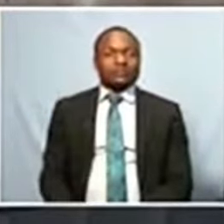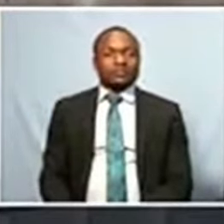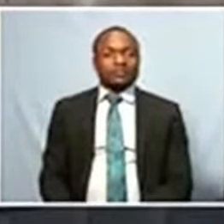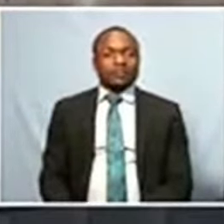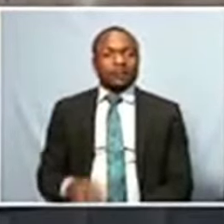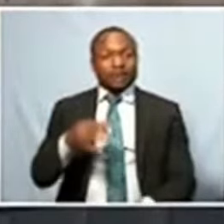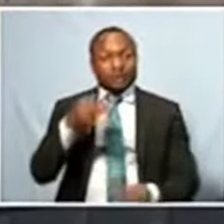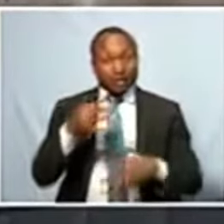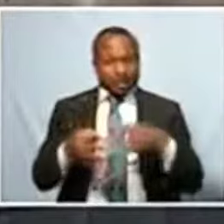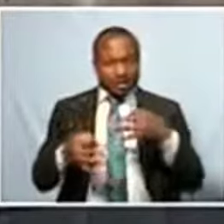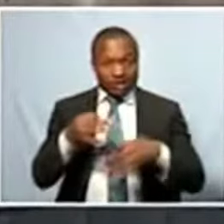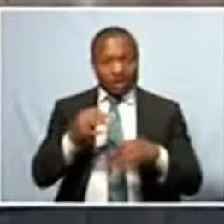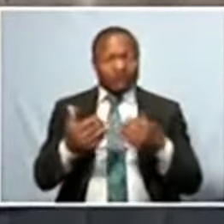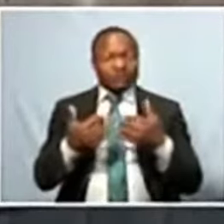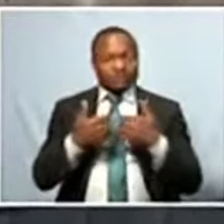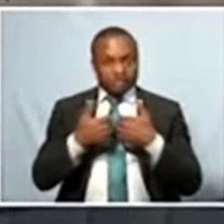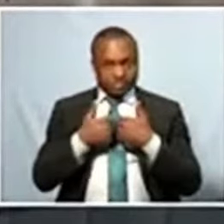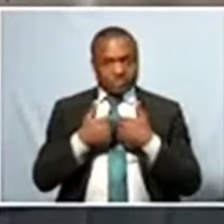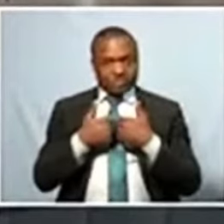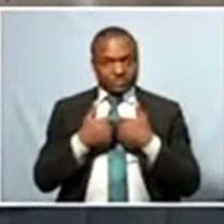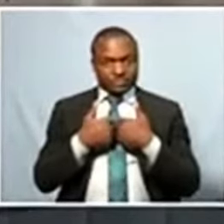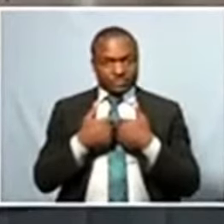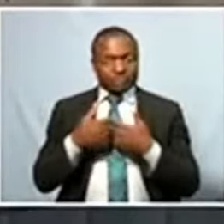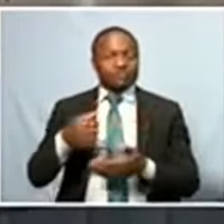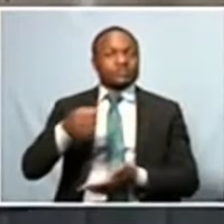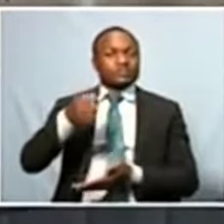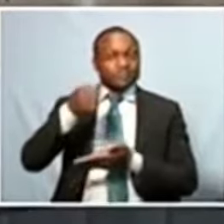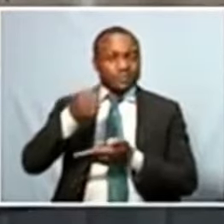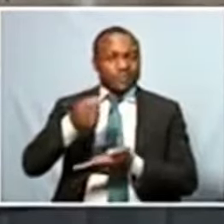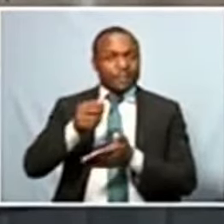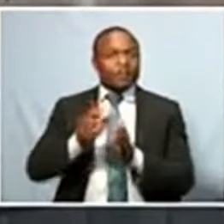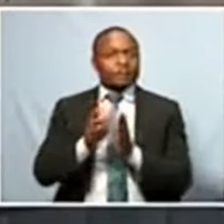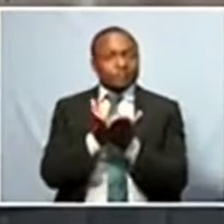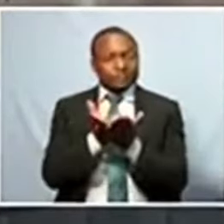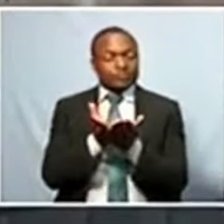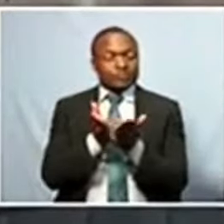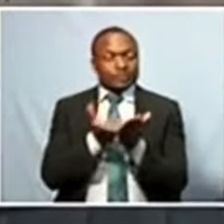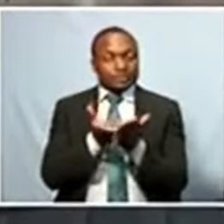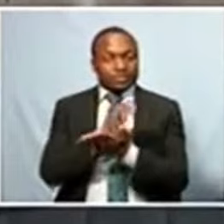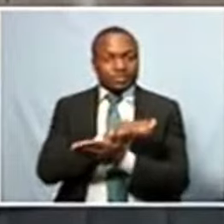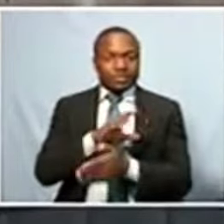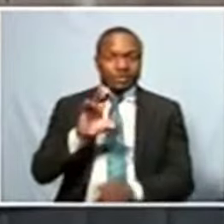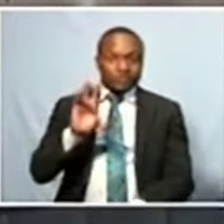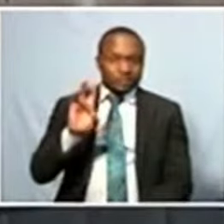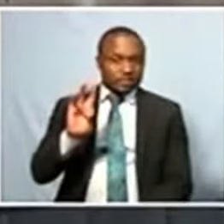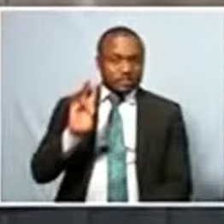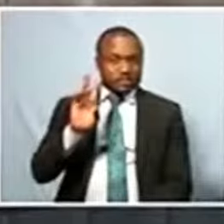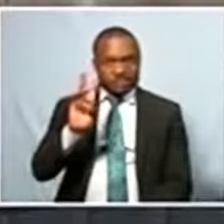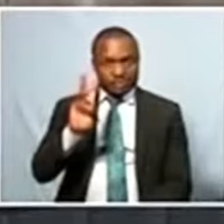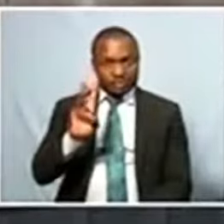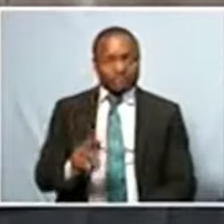If you have got the output-based annual budget book, it's on page 76.